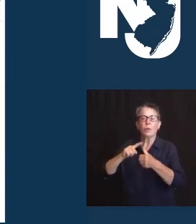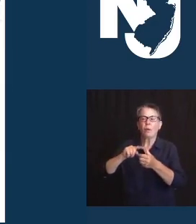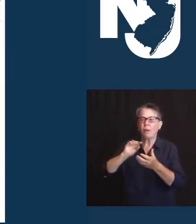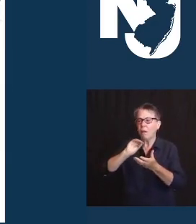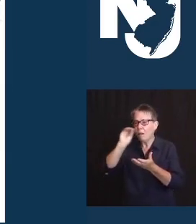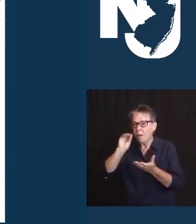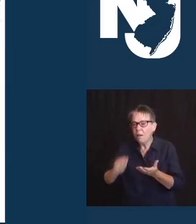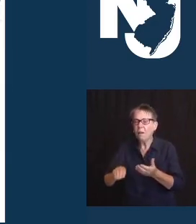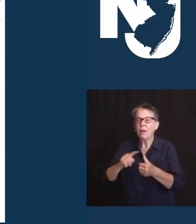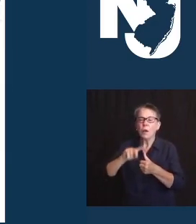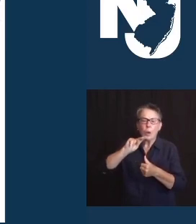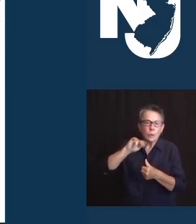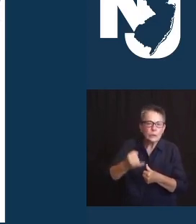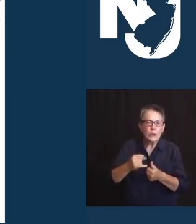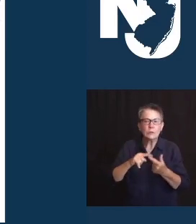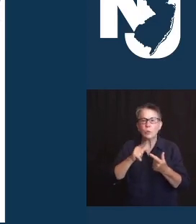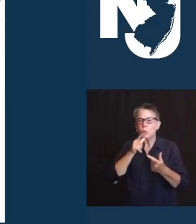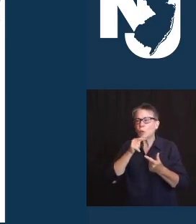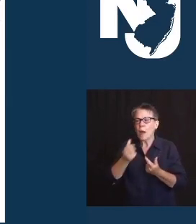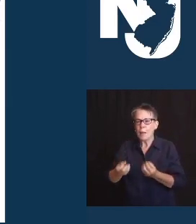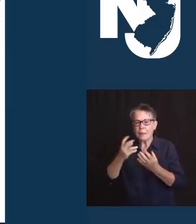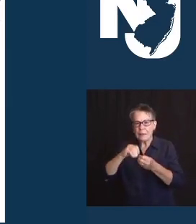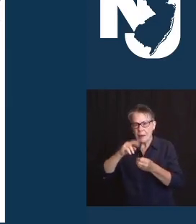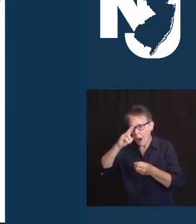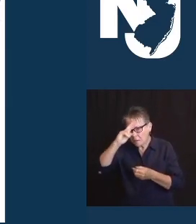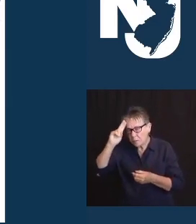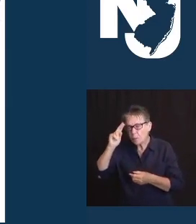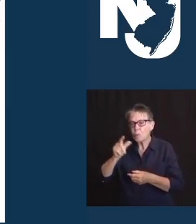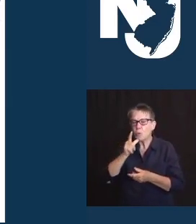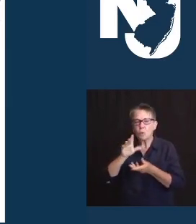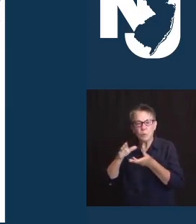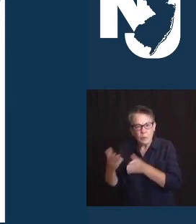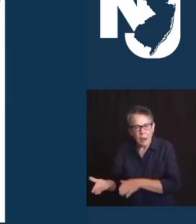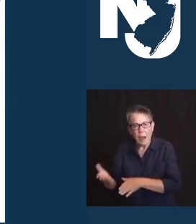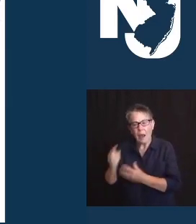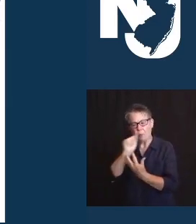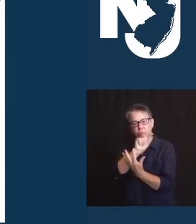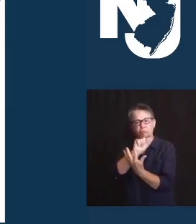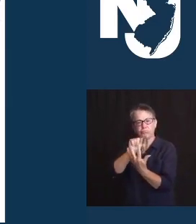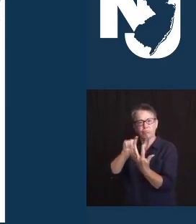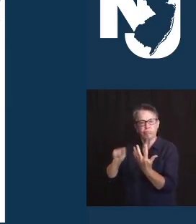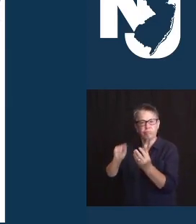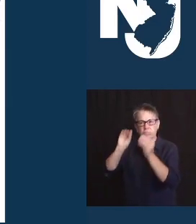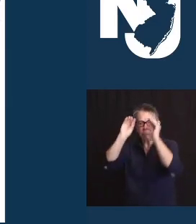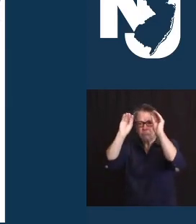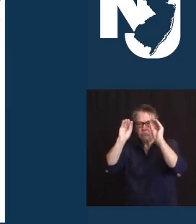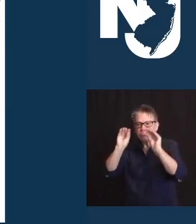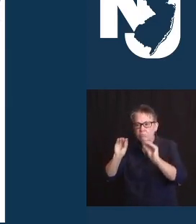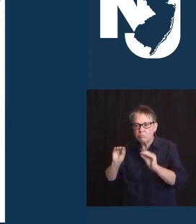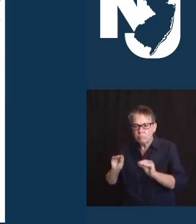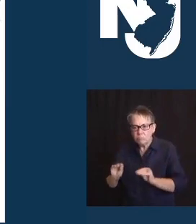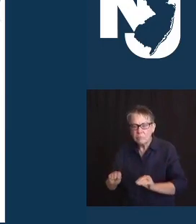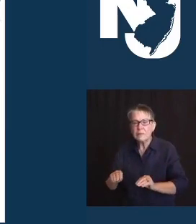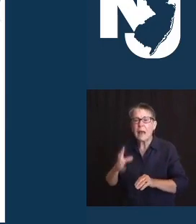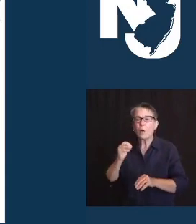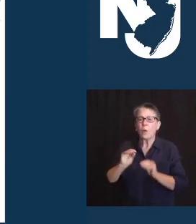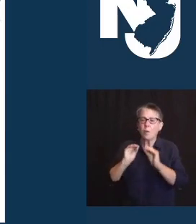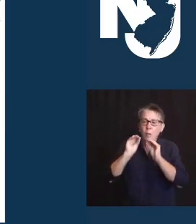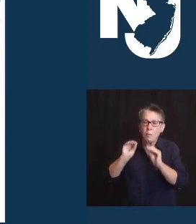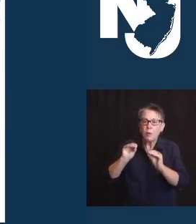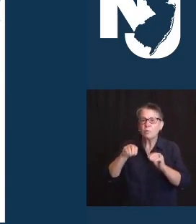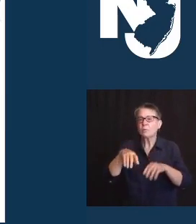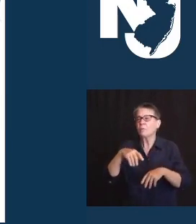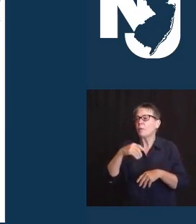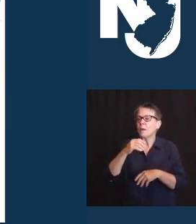hospitalizations over time. We are posting the percent positivity by region and by date, and the number of cases can now be viewed by the date